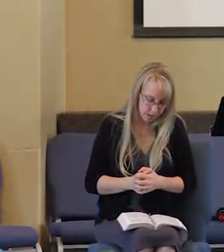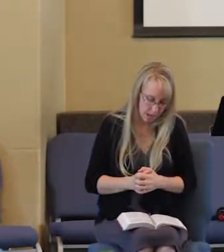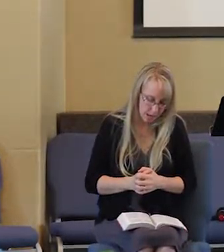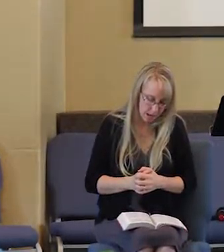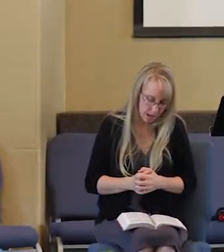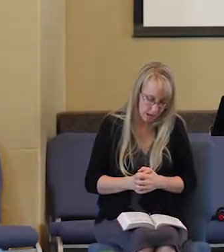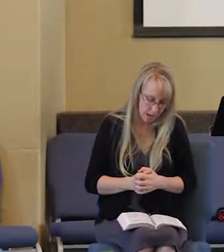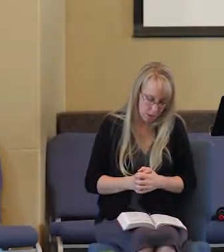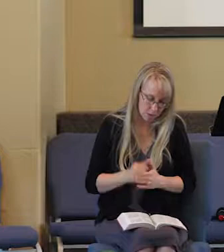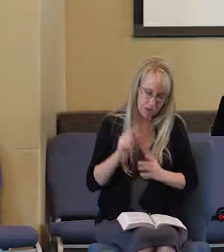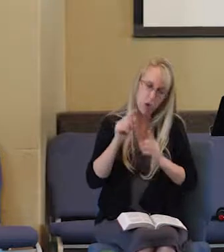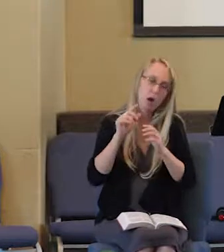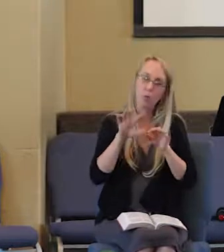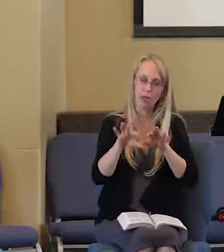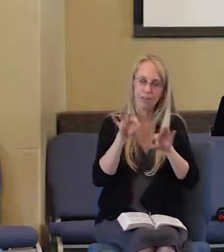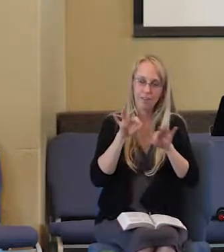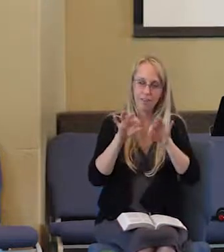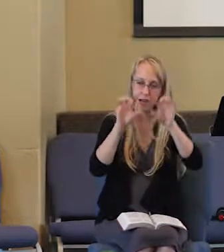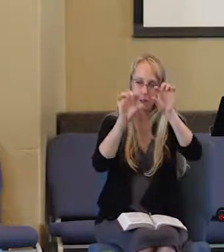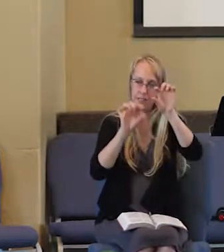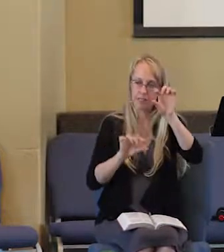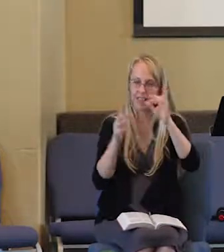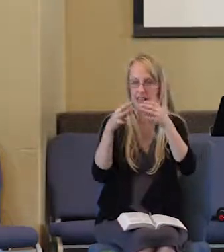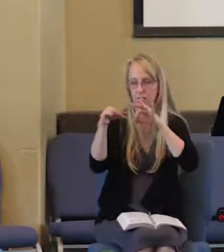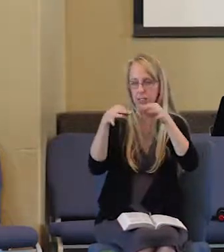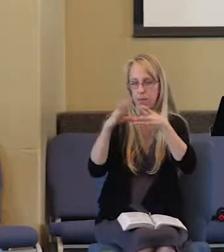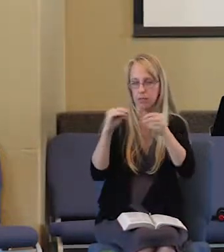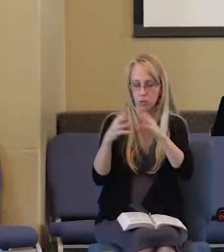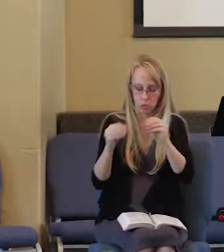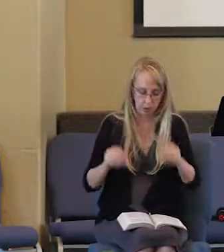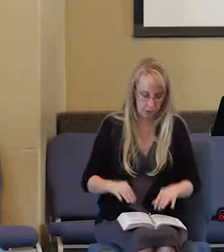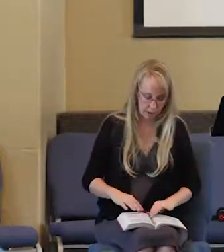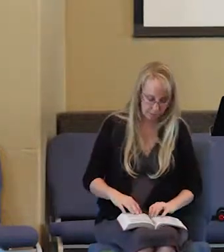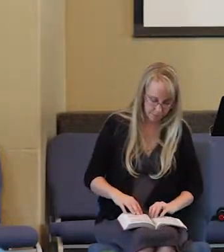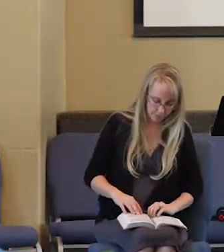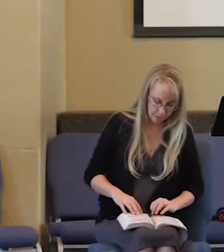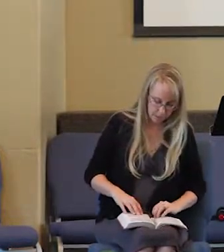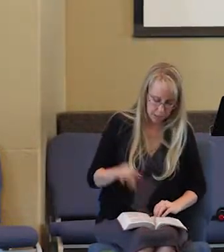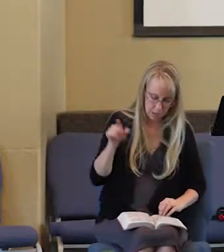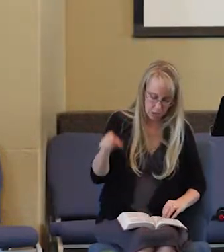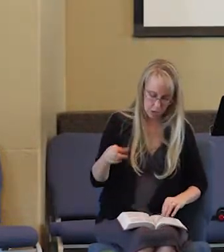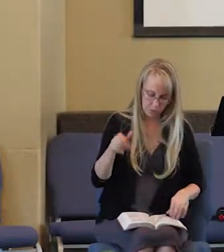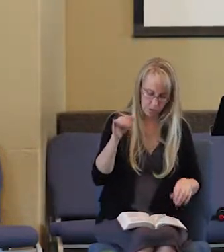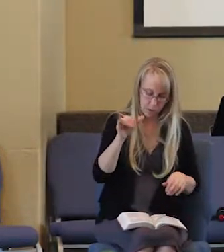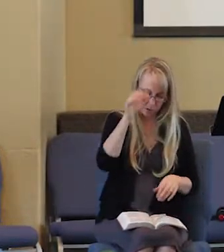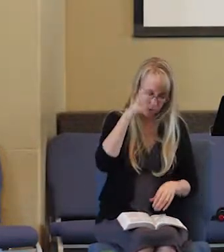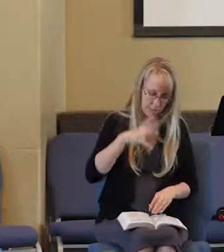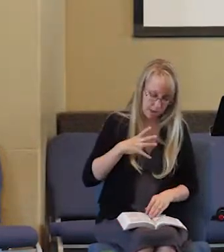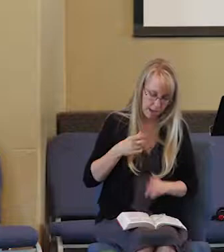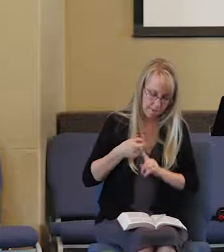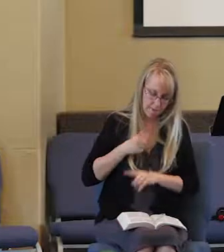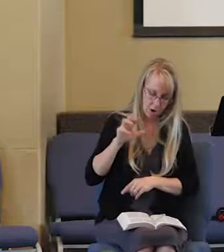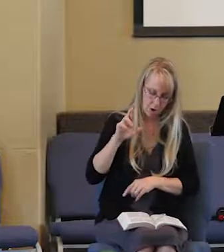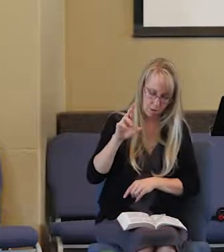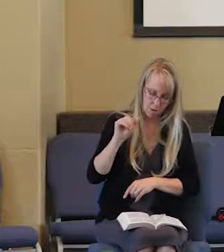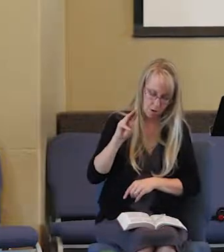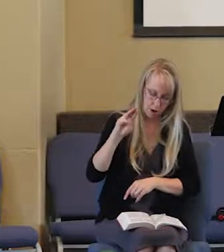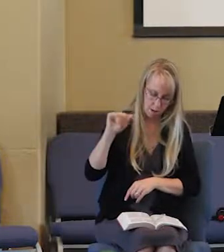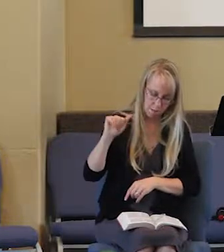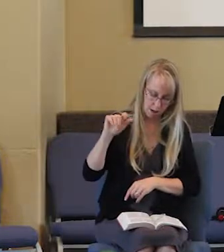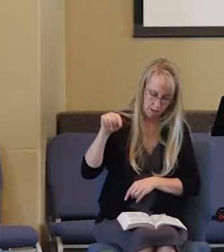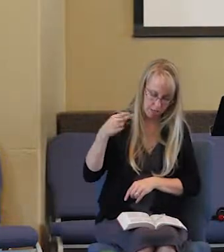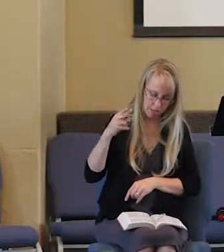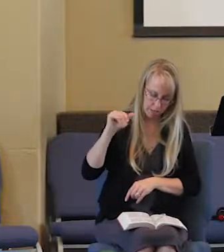read bits and pieces and tell you, fill in the story. It begins, "Now there was a certain man from